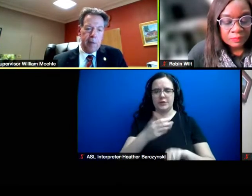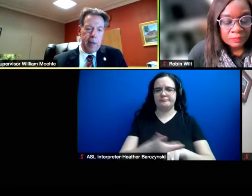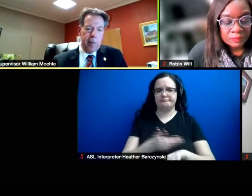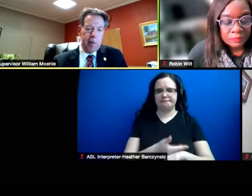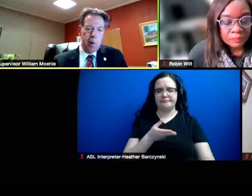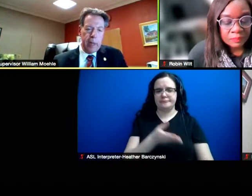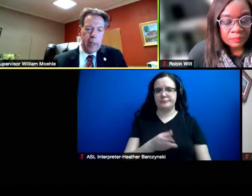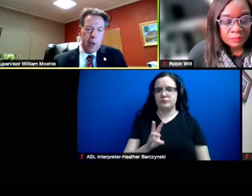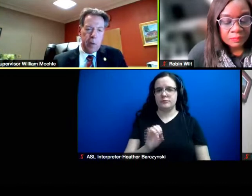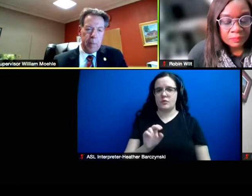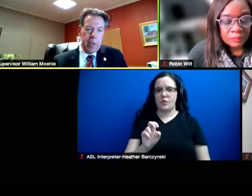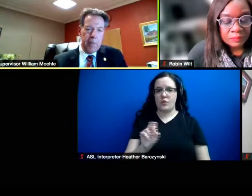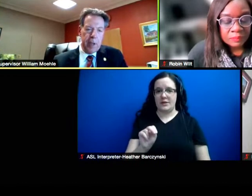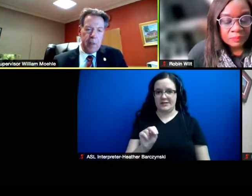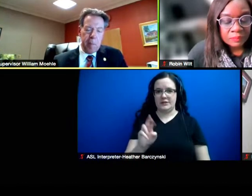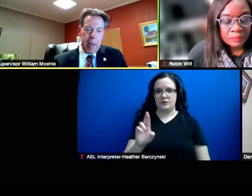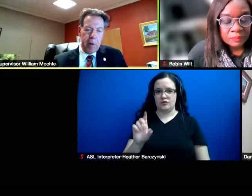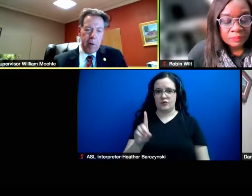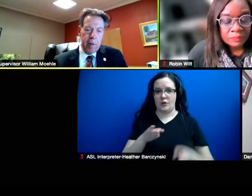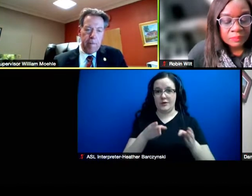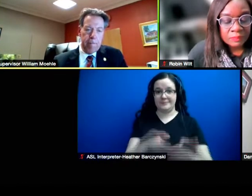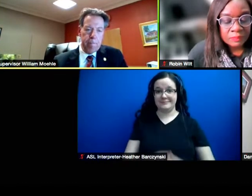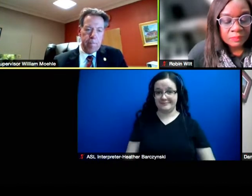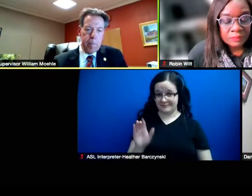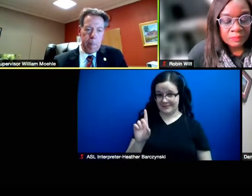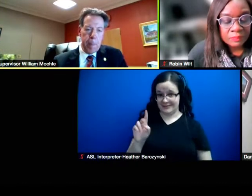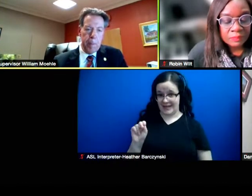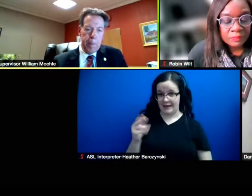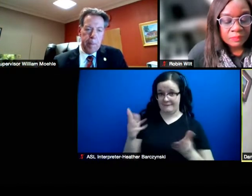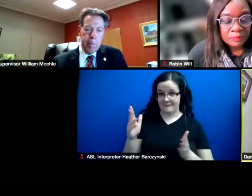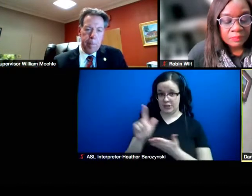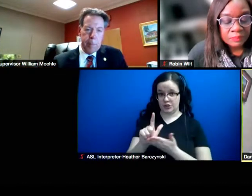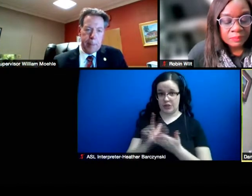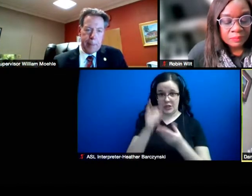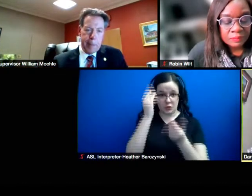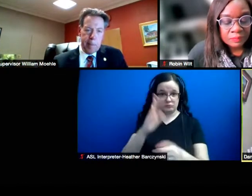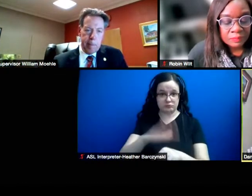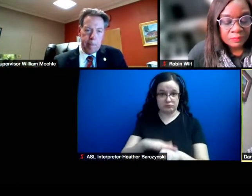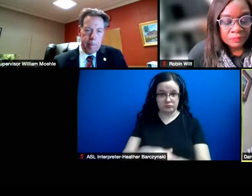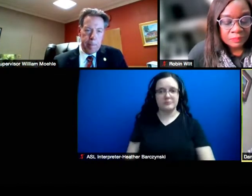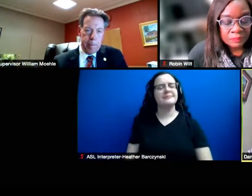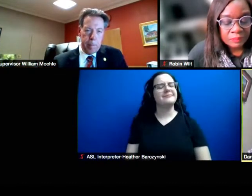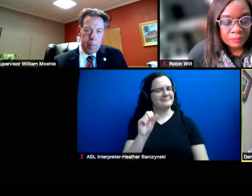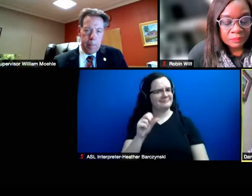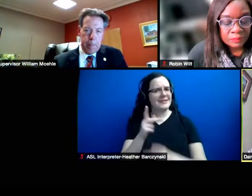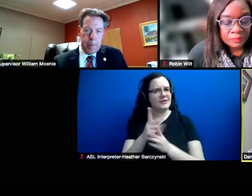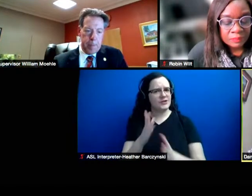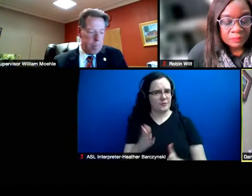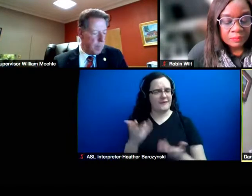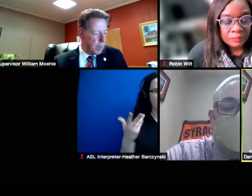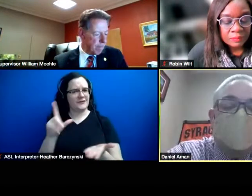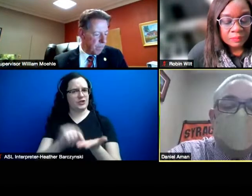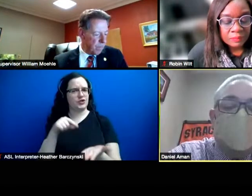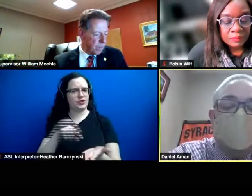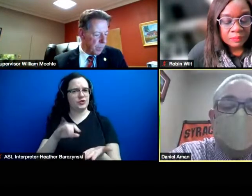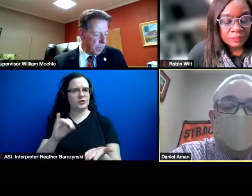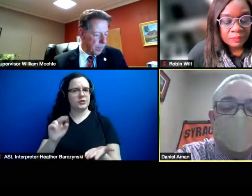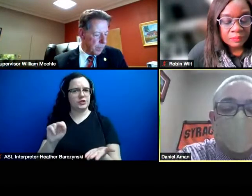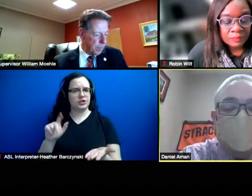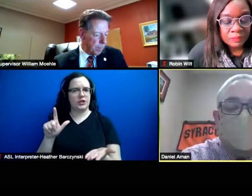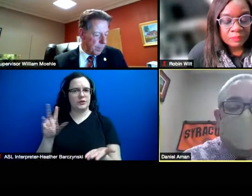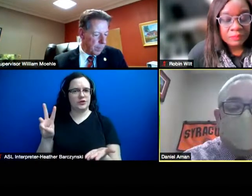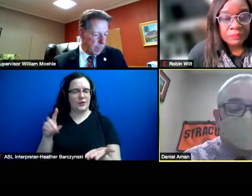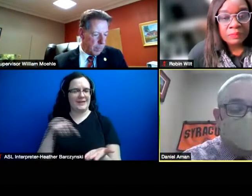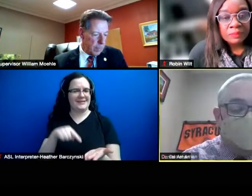Dan, has the necessary legal notice been given in this matter? Yes, Supervisor. Notice was in the January 26th edition